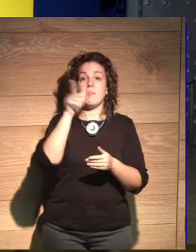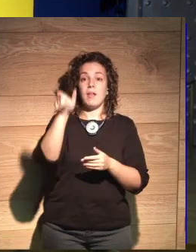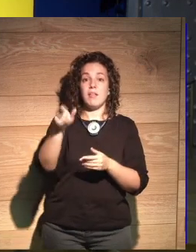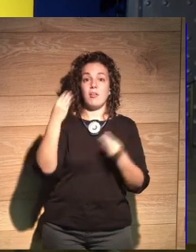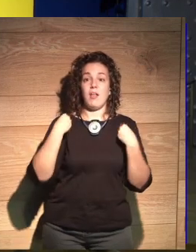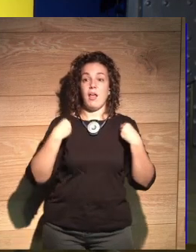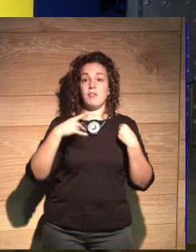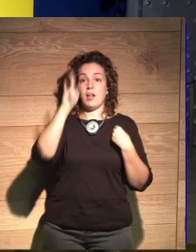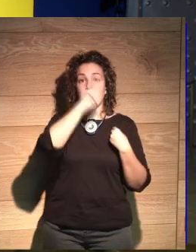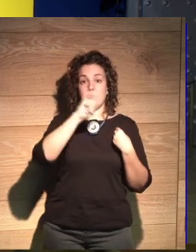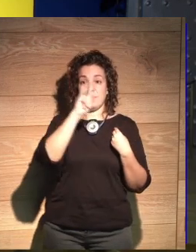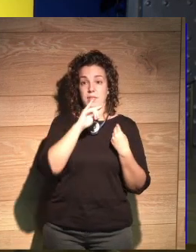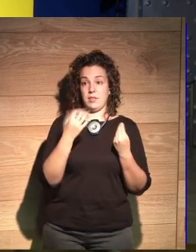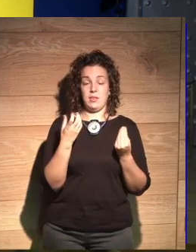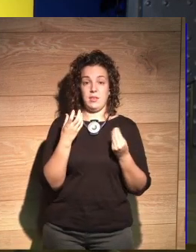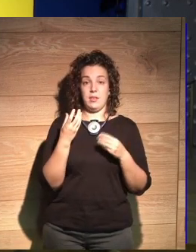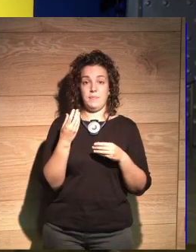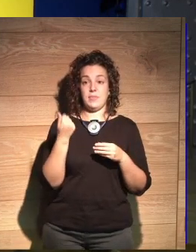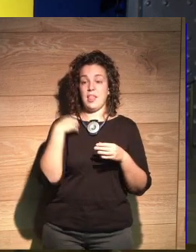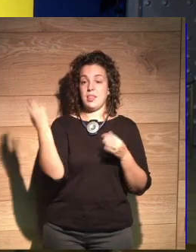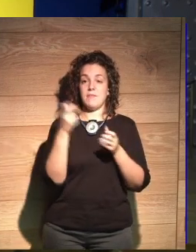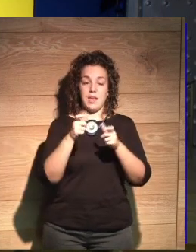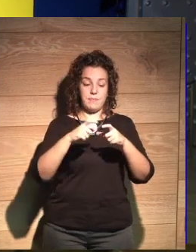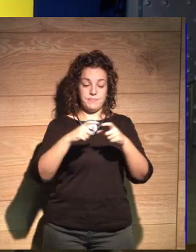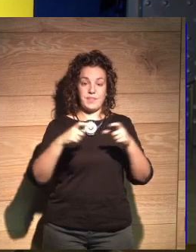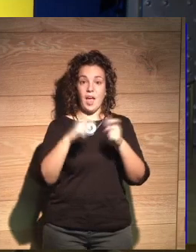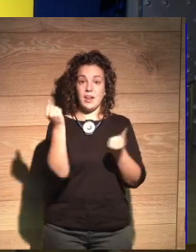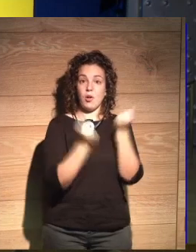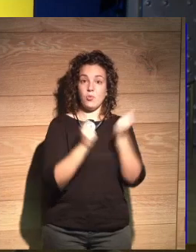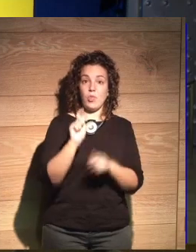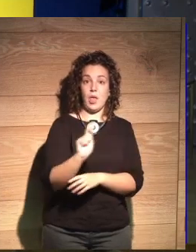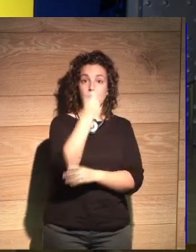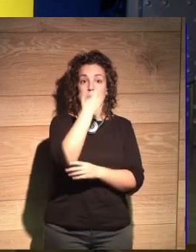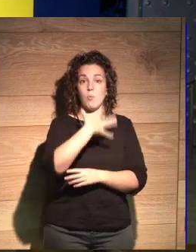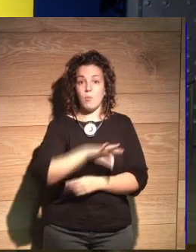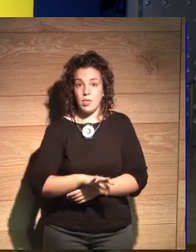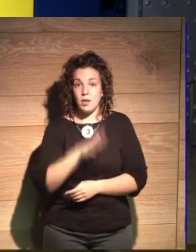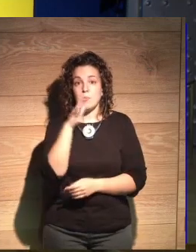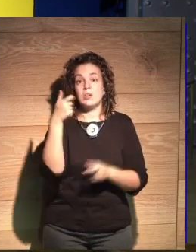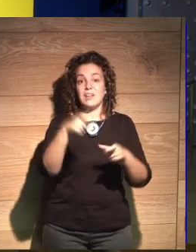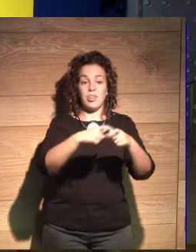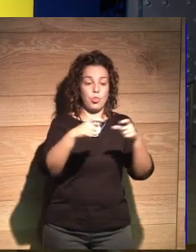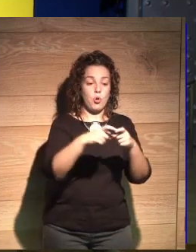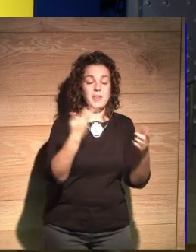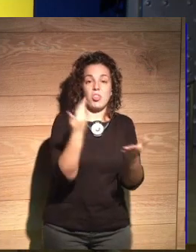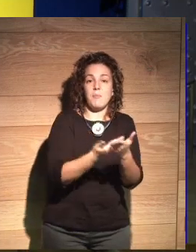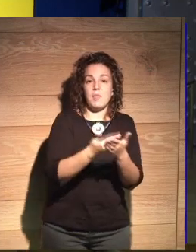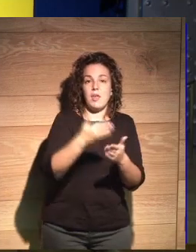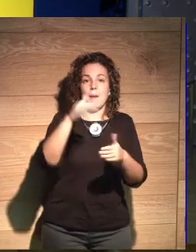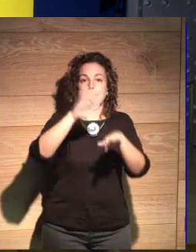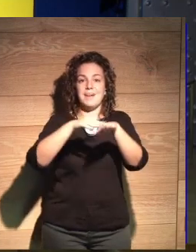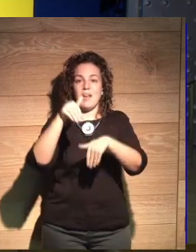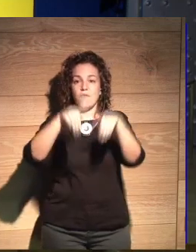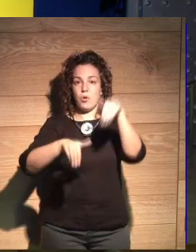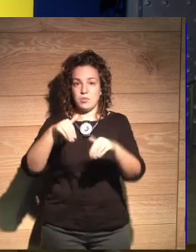which Americans now are prevented from voting. And other problems of the United States